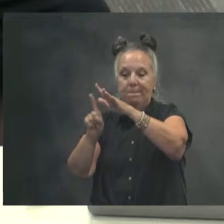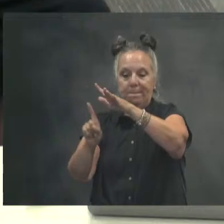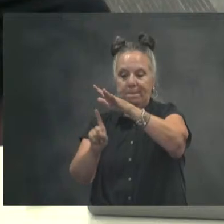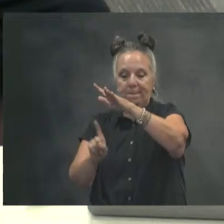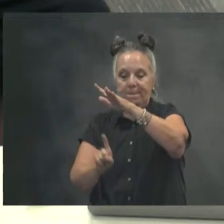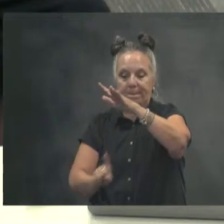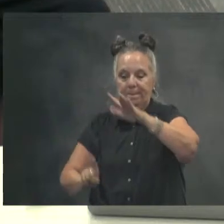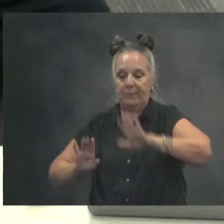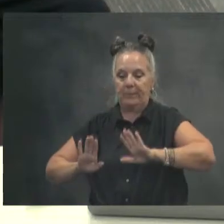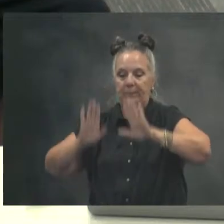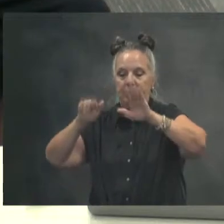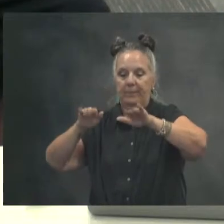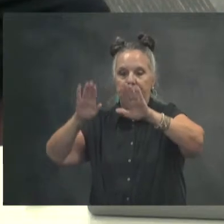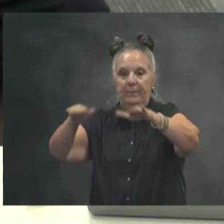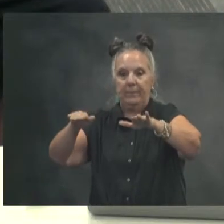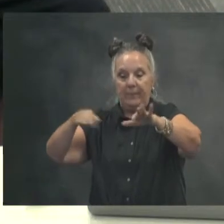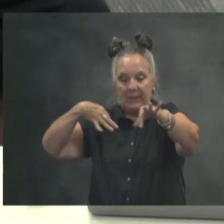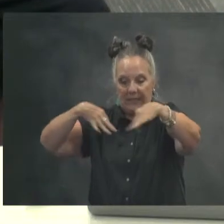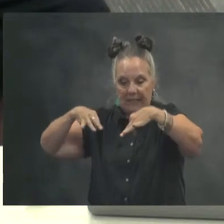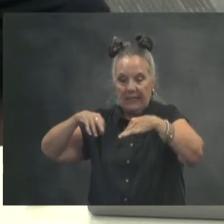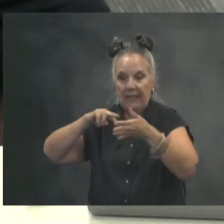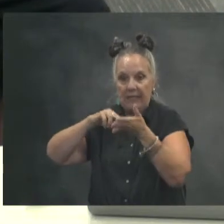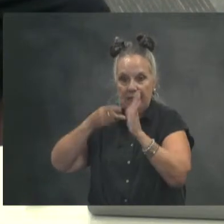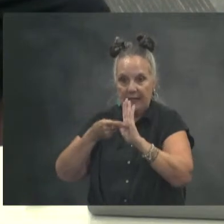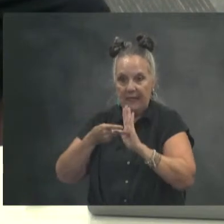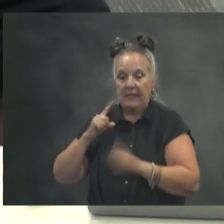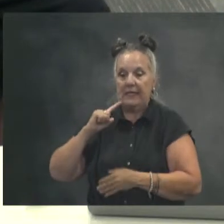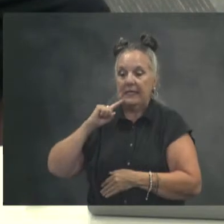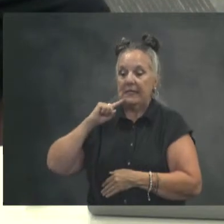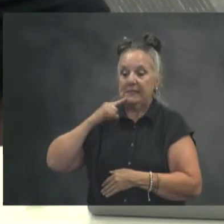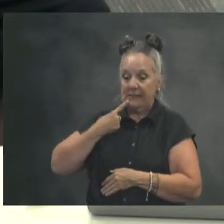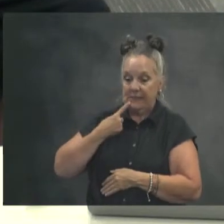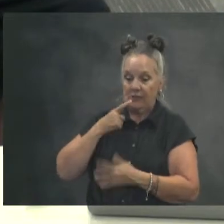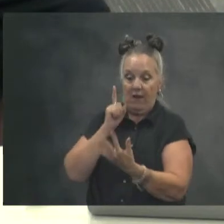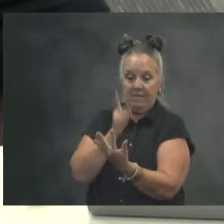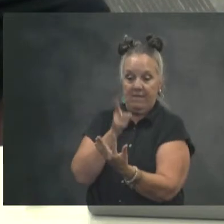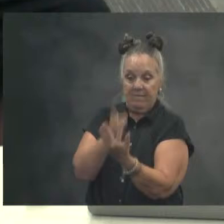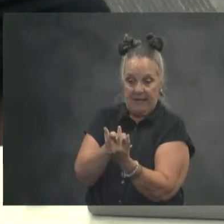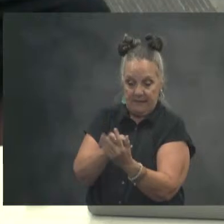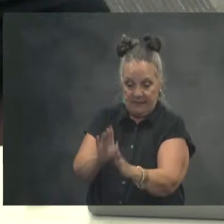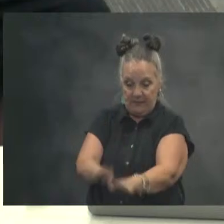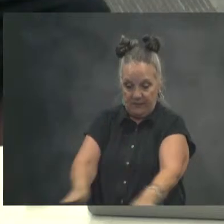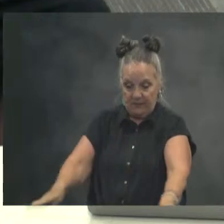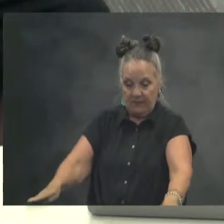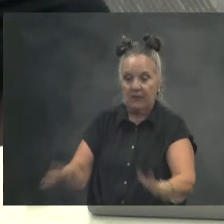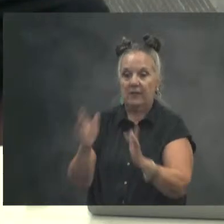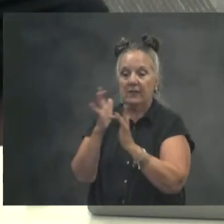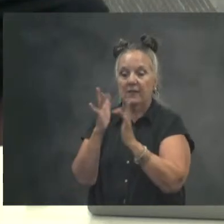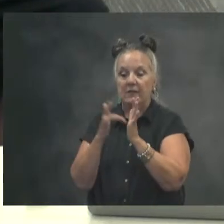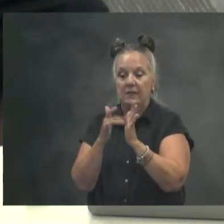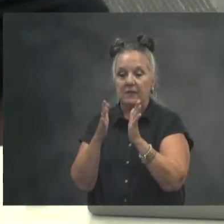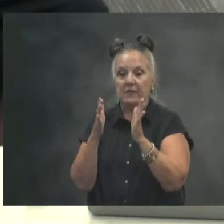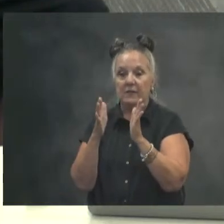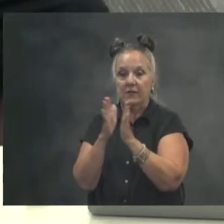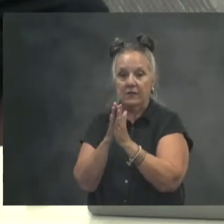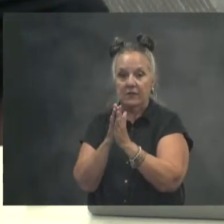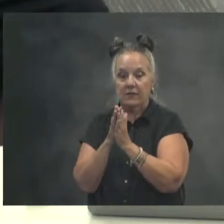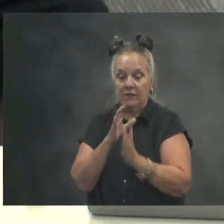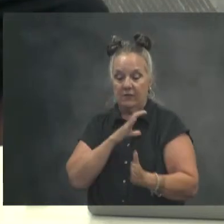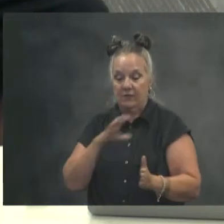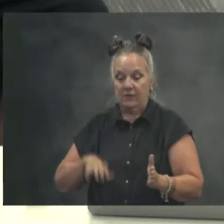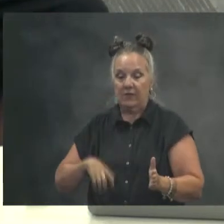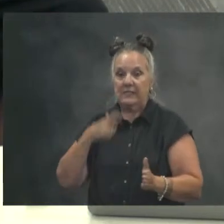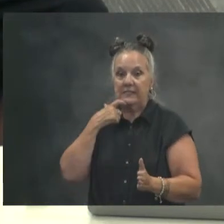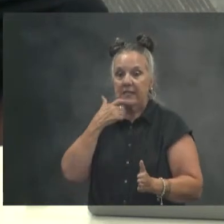Let me break that down to you. The seriousness of offending these little ones is Jesus Christ said it'd be better to wrap a